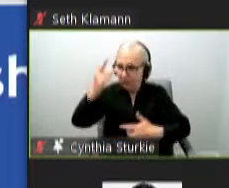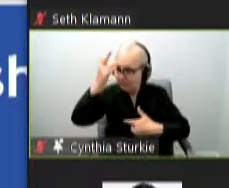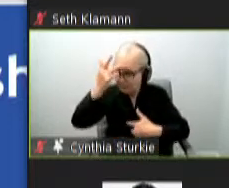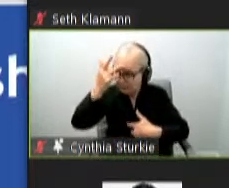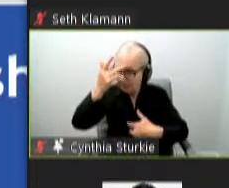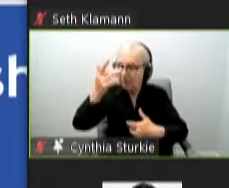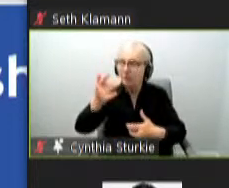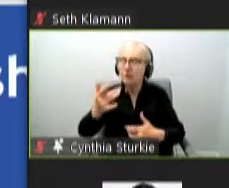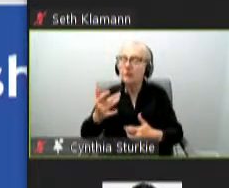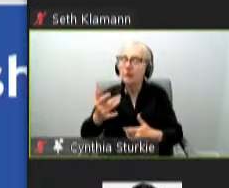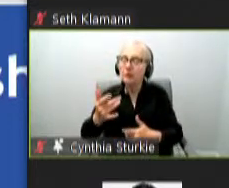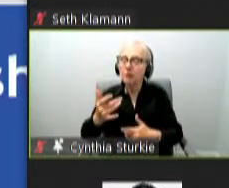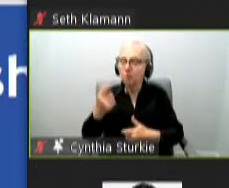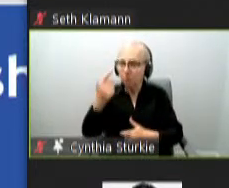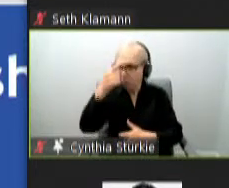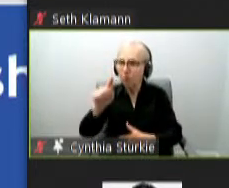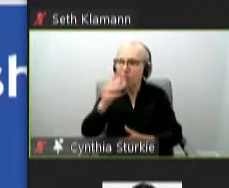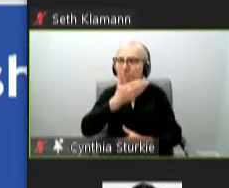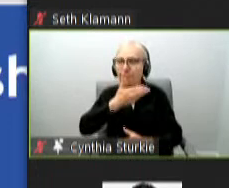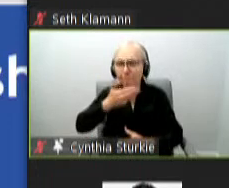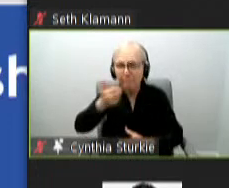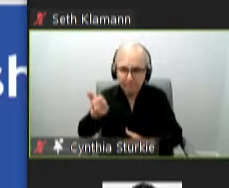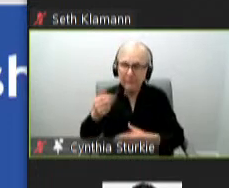in order for it to offer that